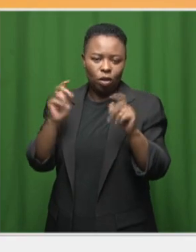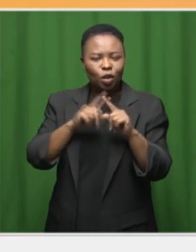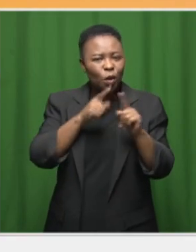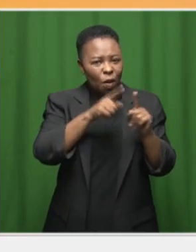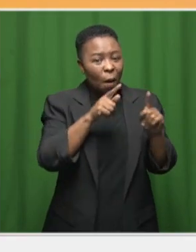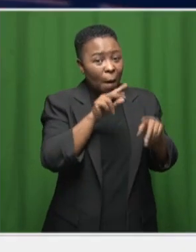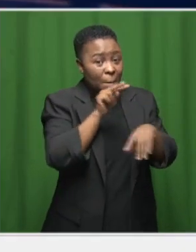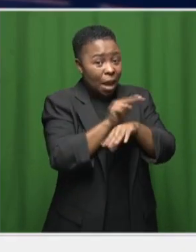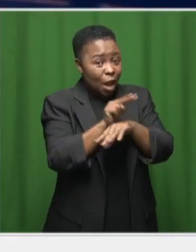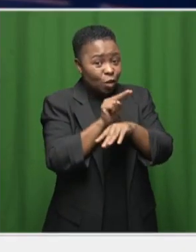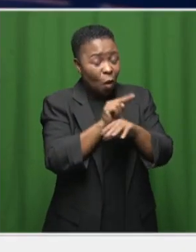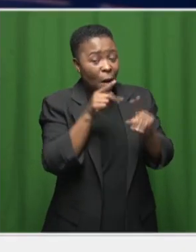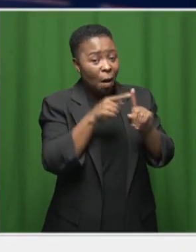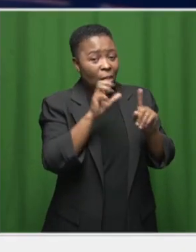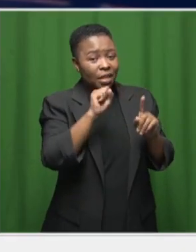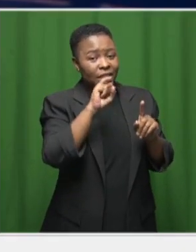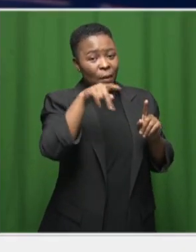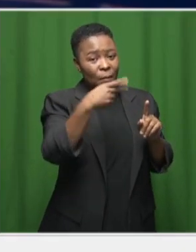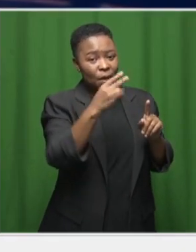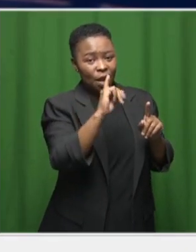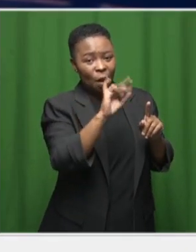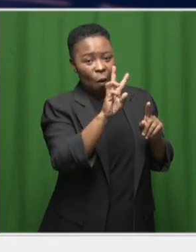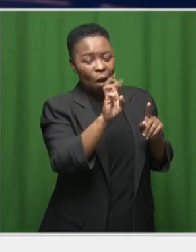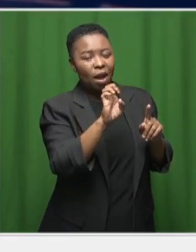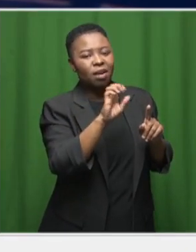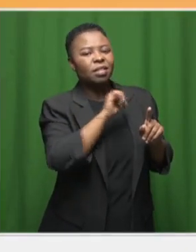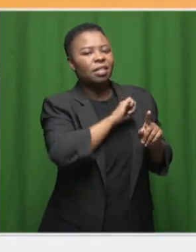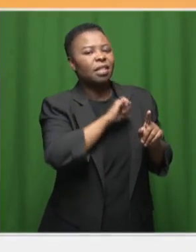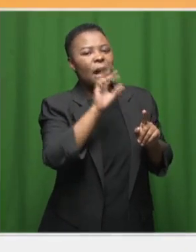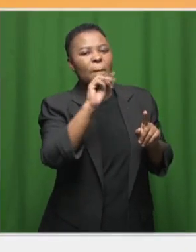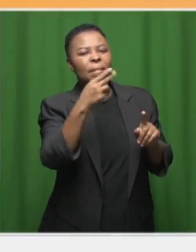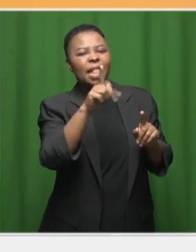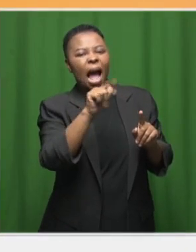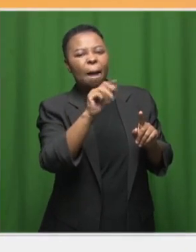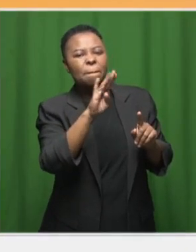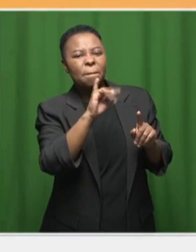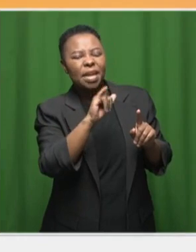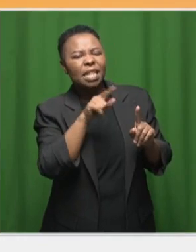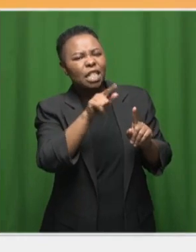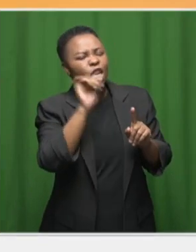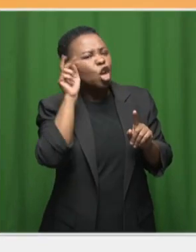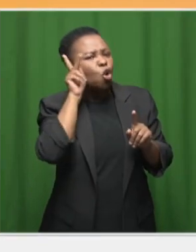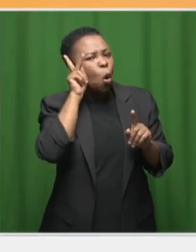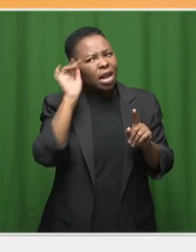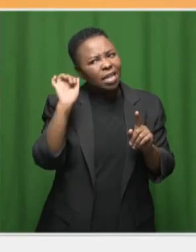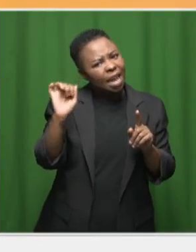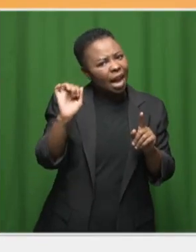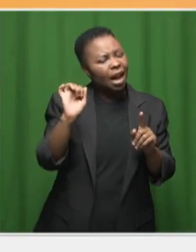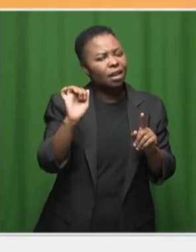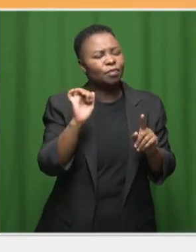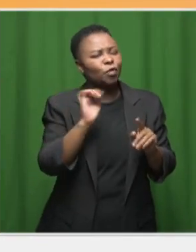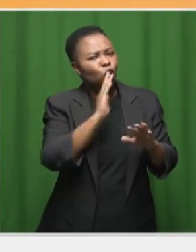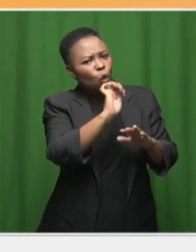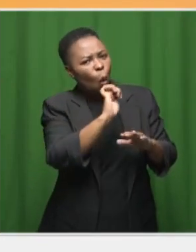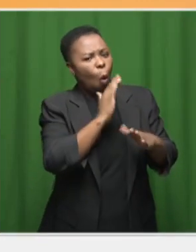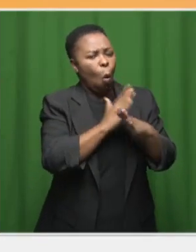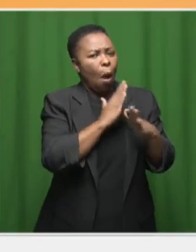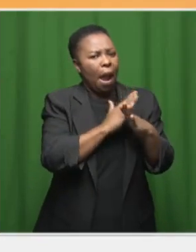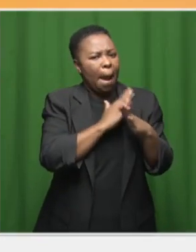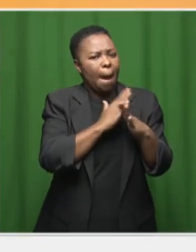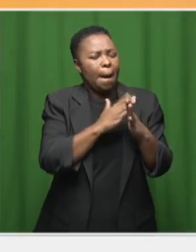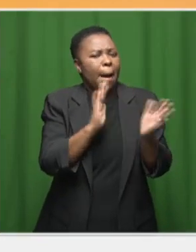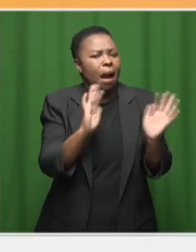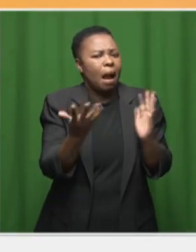huge thing. I can imagine. Talk to us about how that meeting went about and how his knowledge, you know, has through your work, and how you